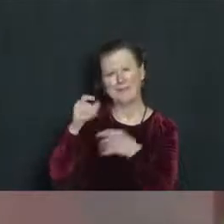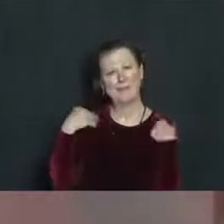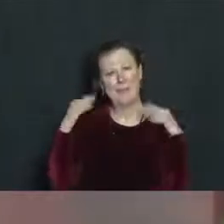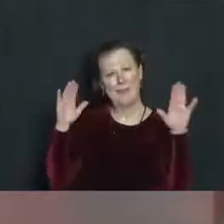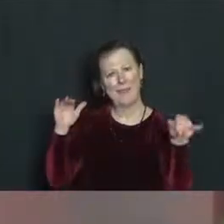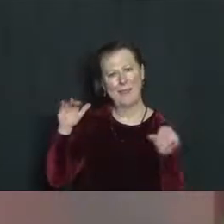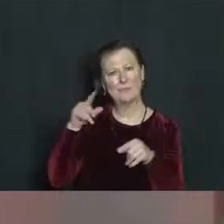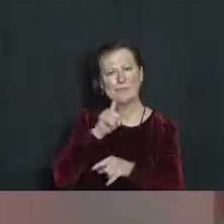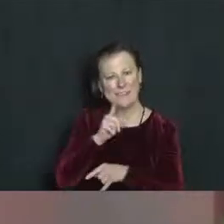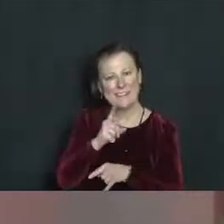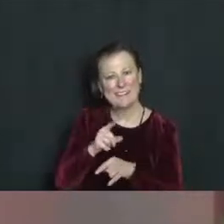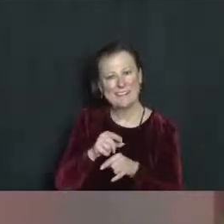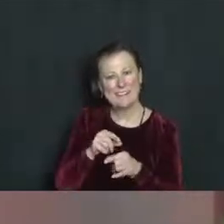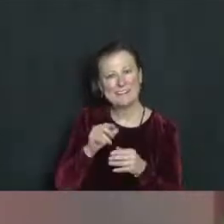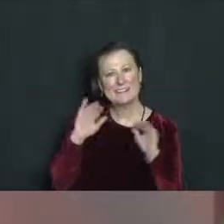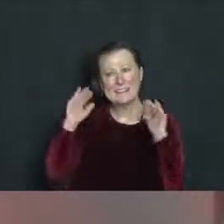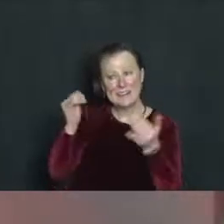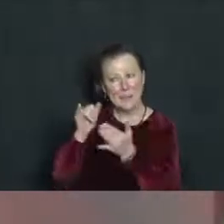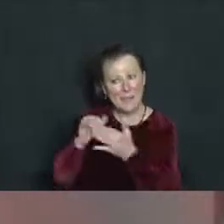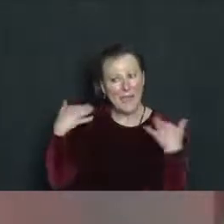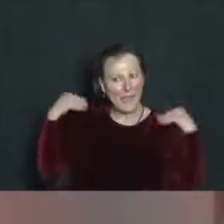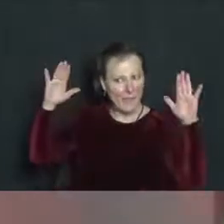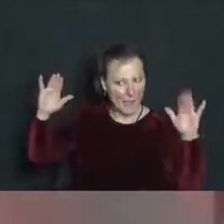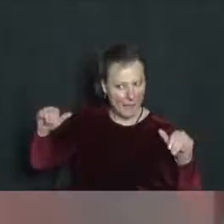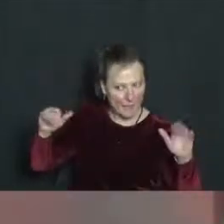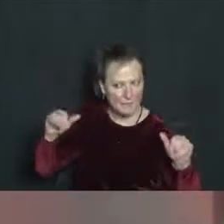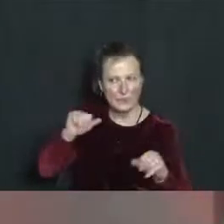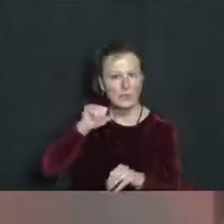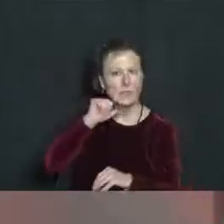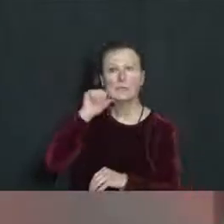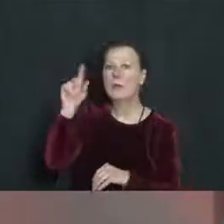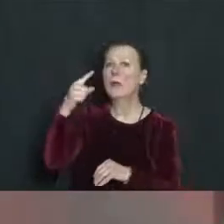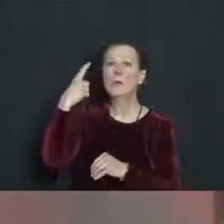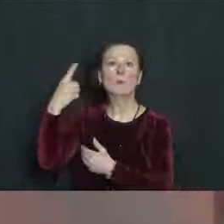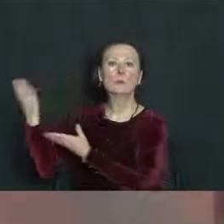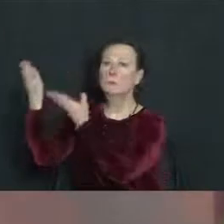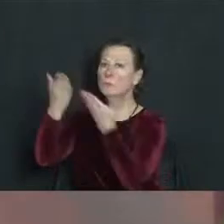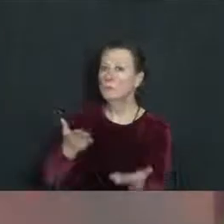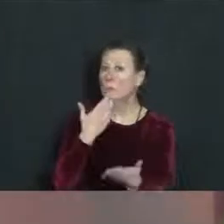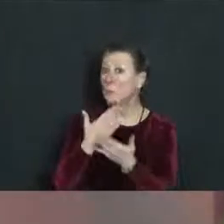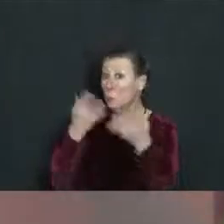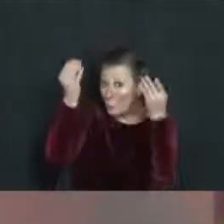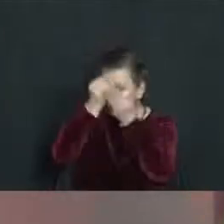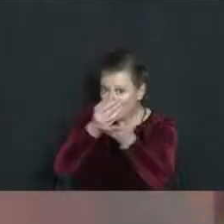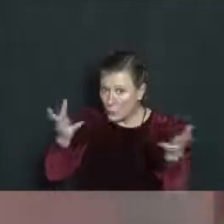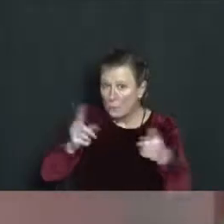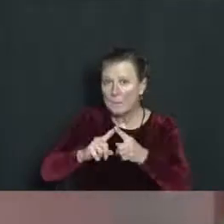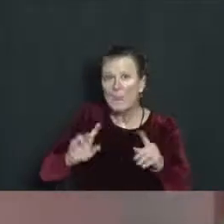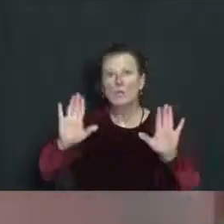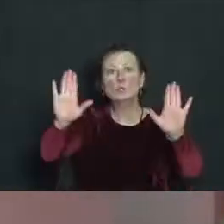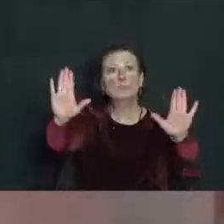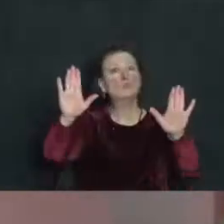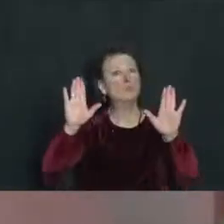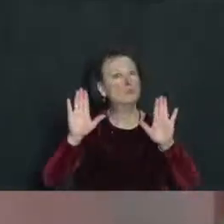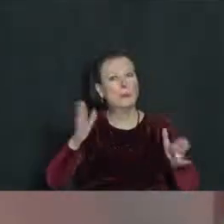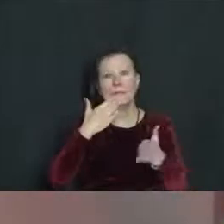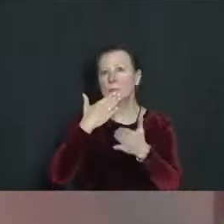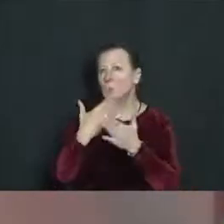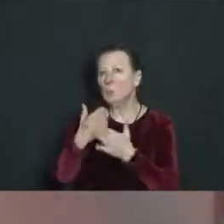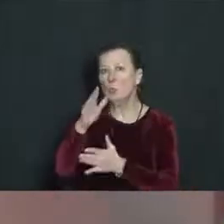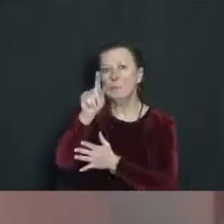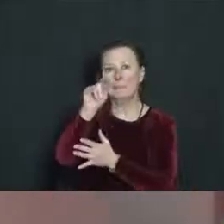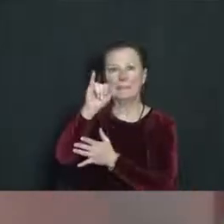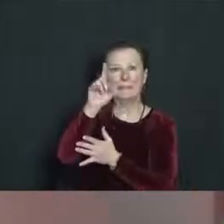It seemed as though this angel was indeed not just bringing good news, but great good tidings. There